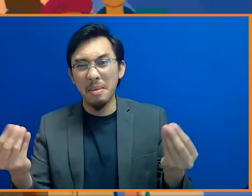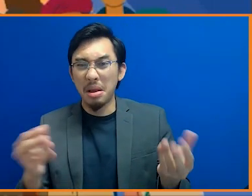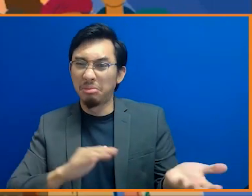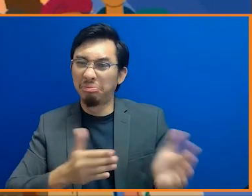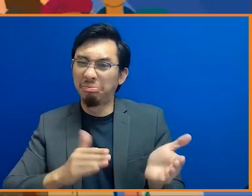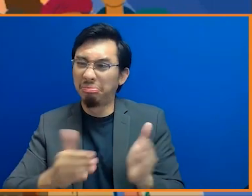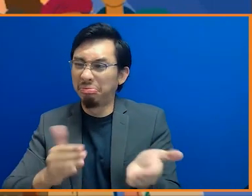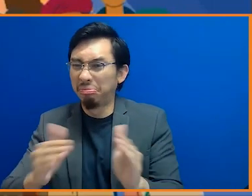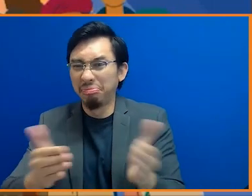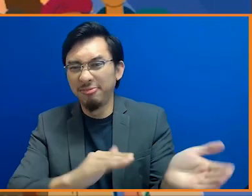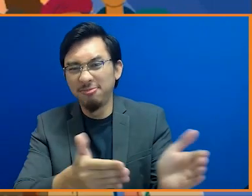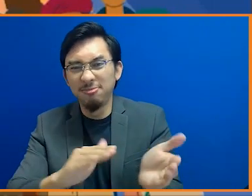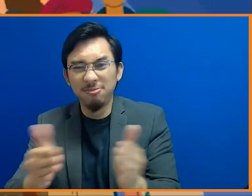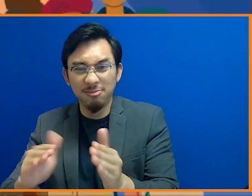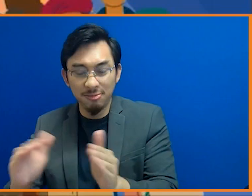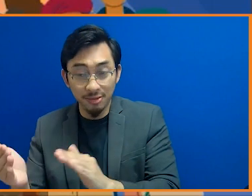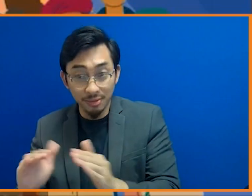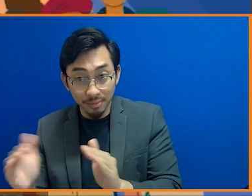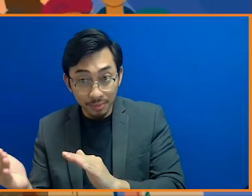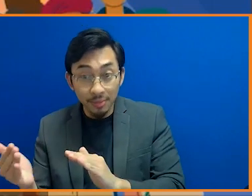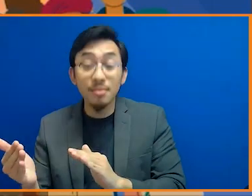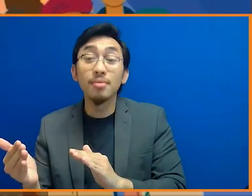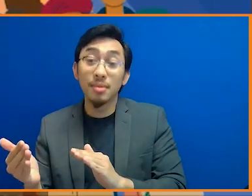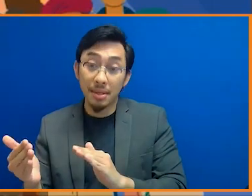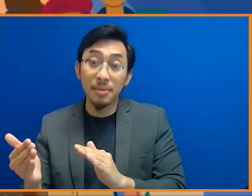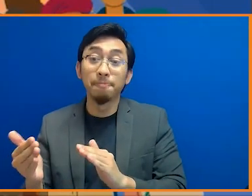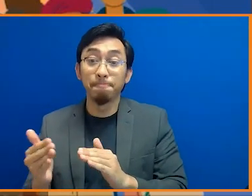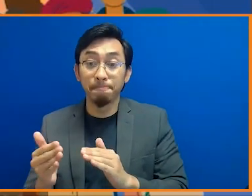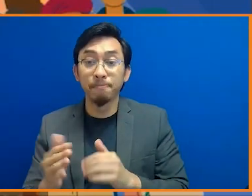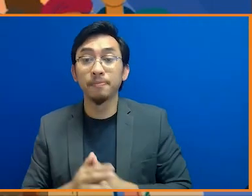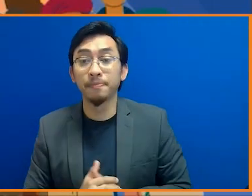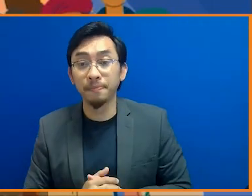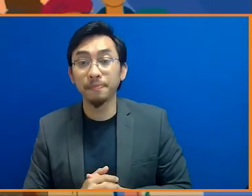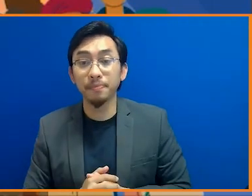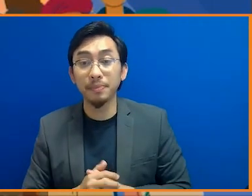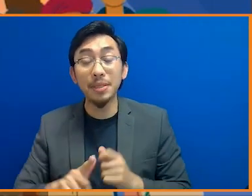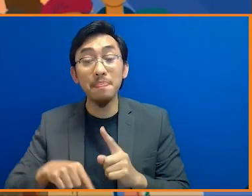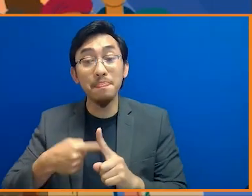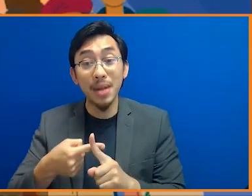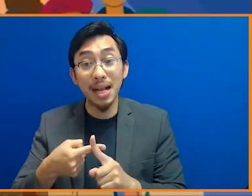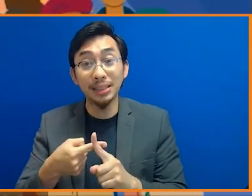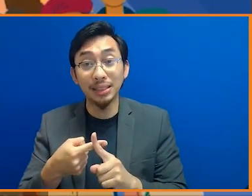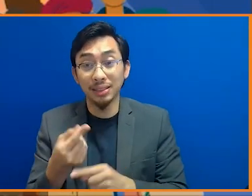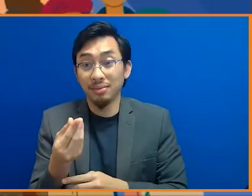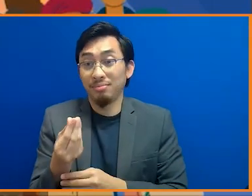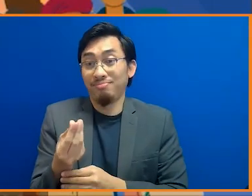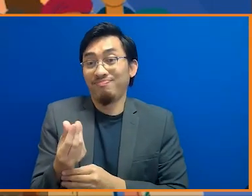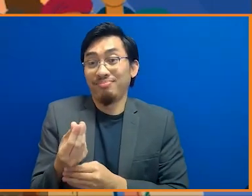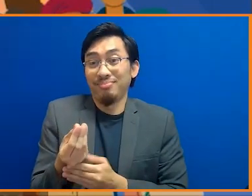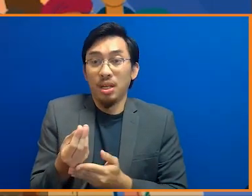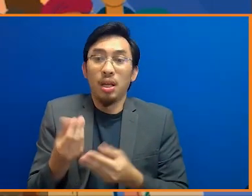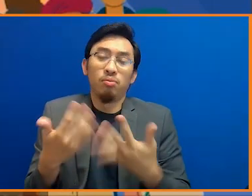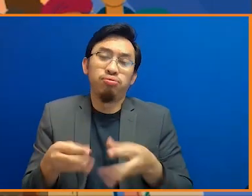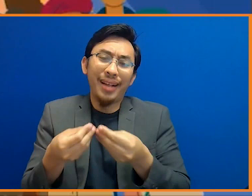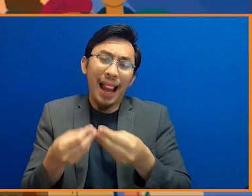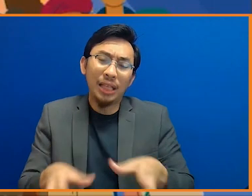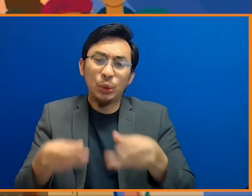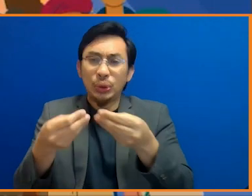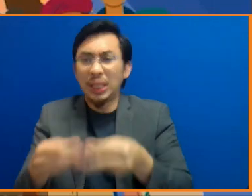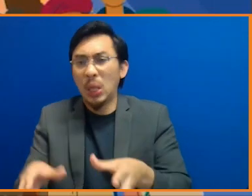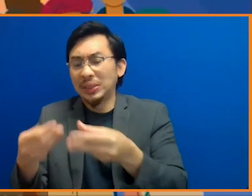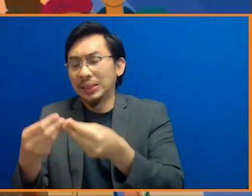tremendous number of human casualties. Also, the amount of